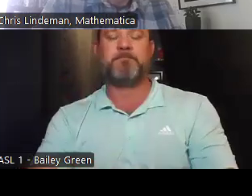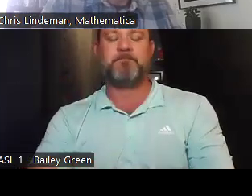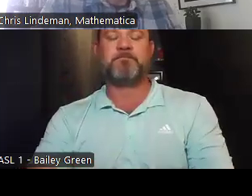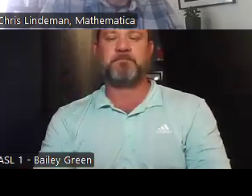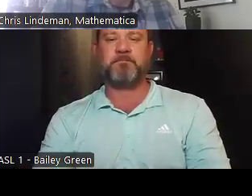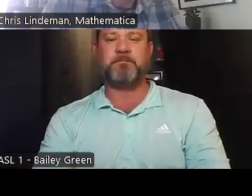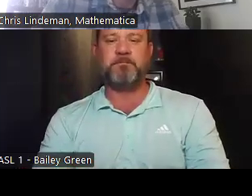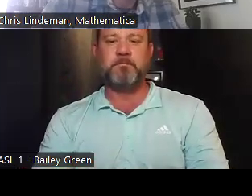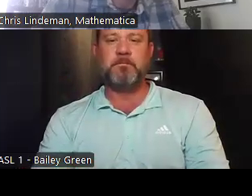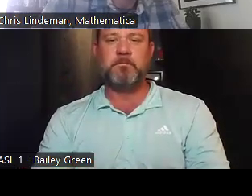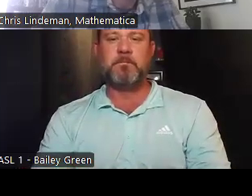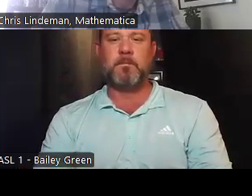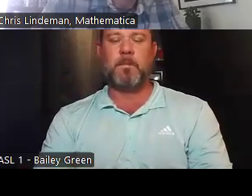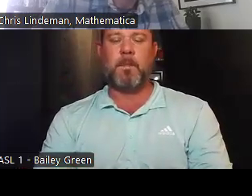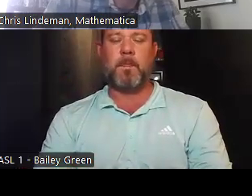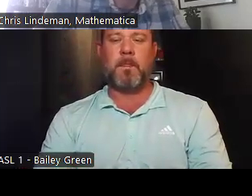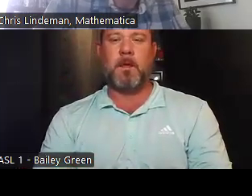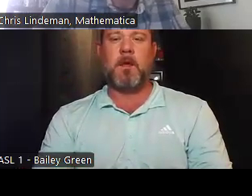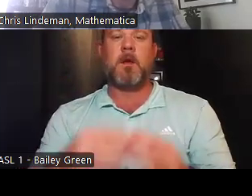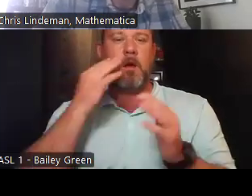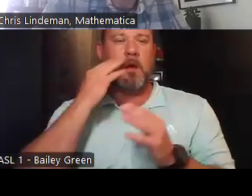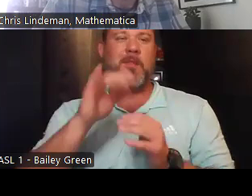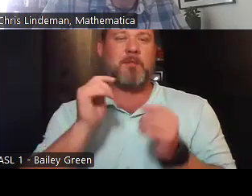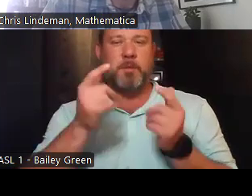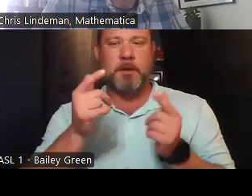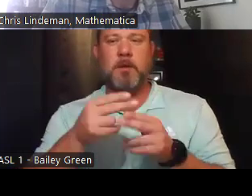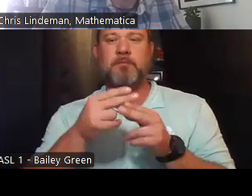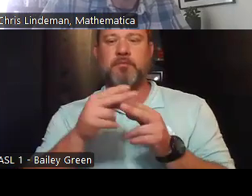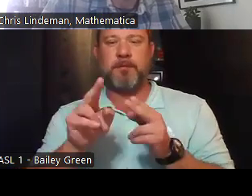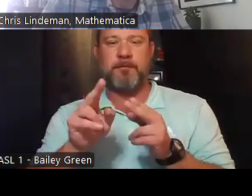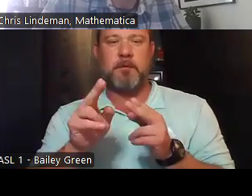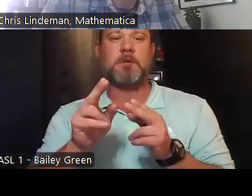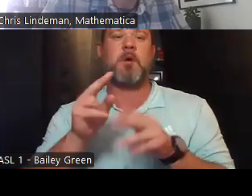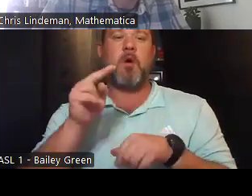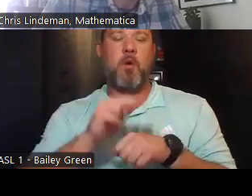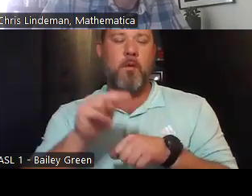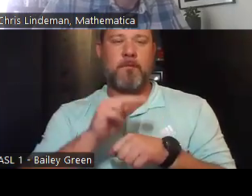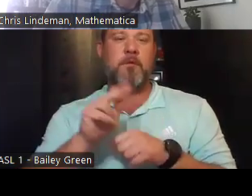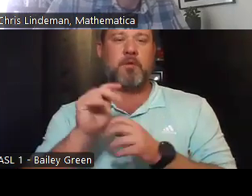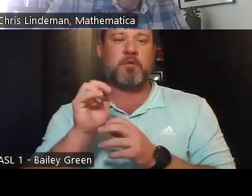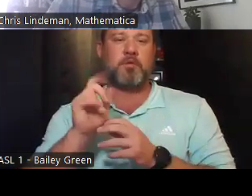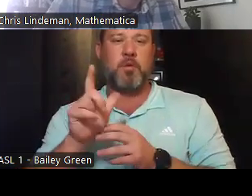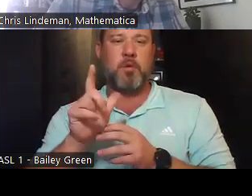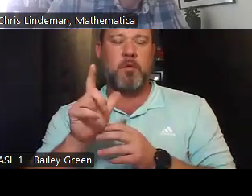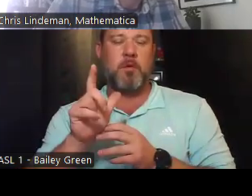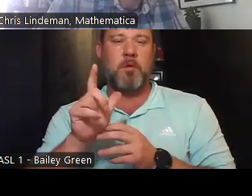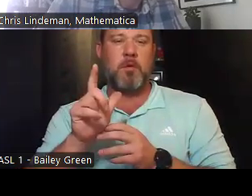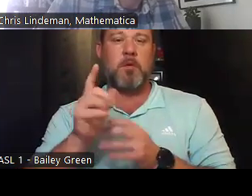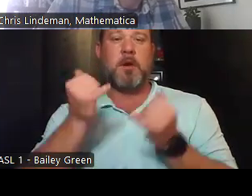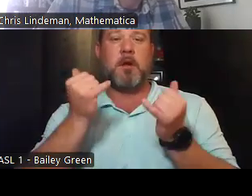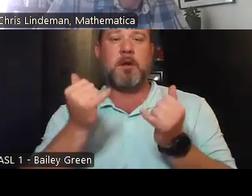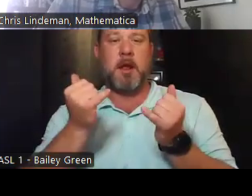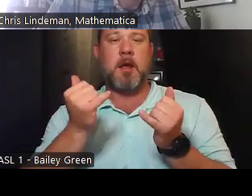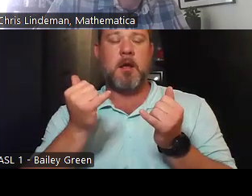So I know that was very quick and brief as a high-level overview of the tool, but now we can